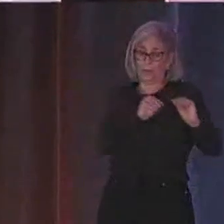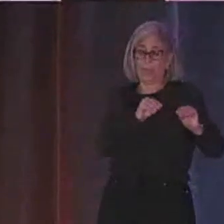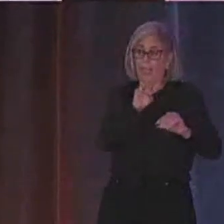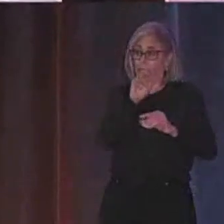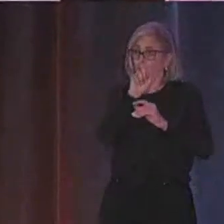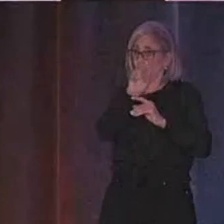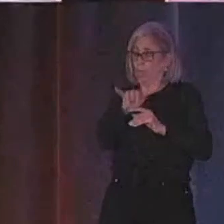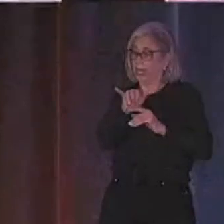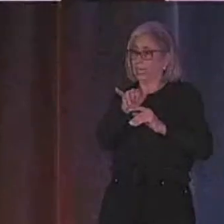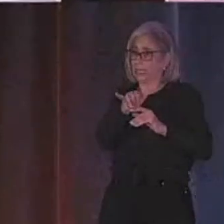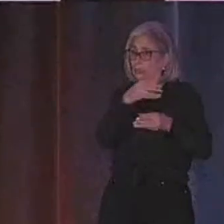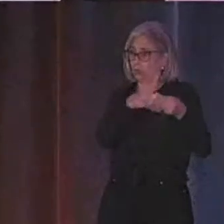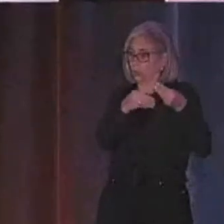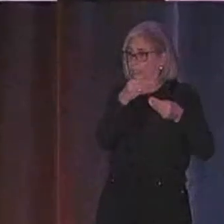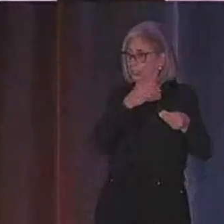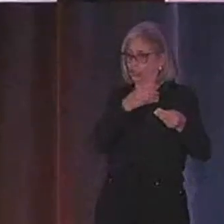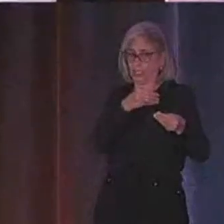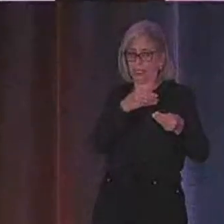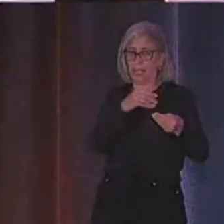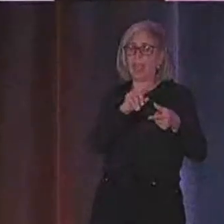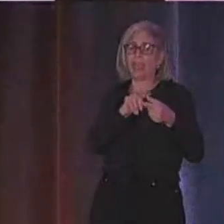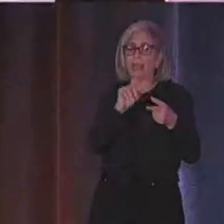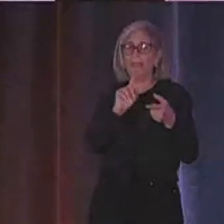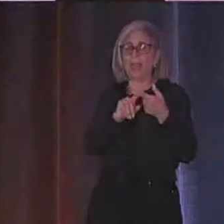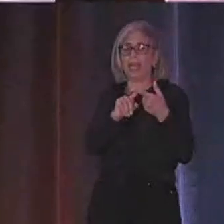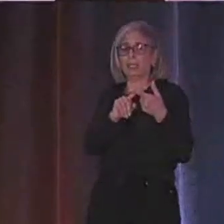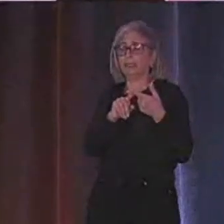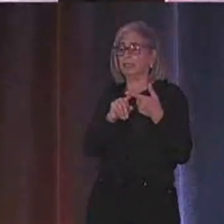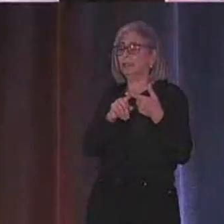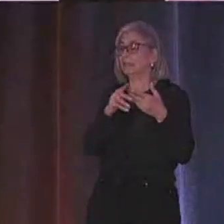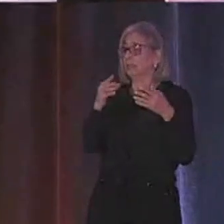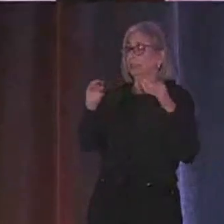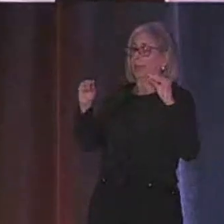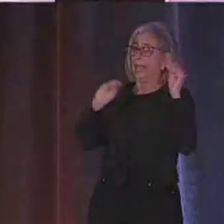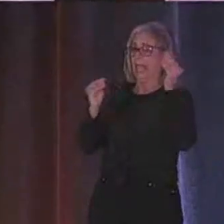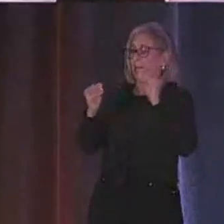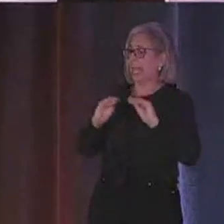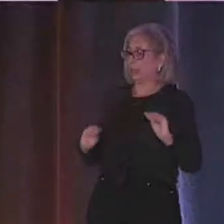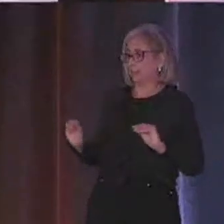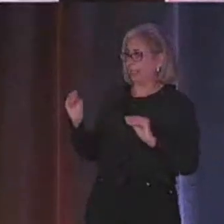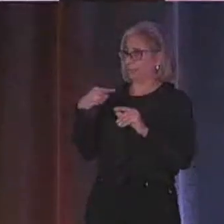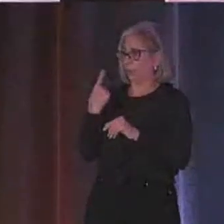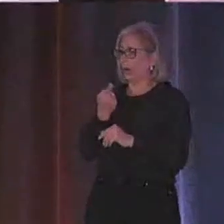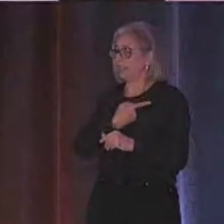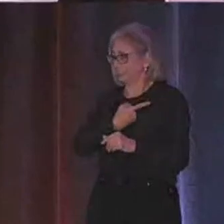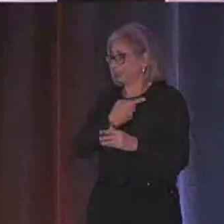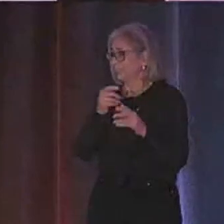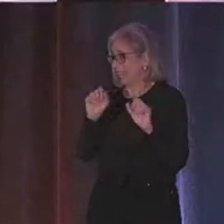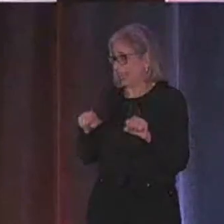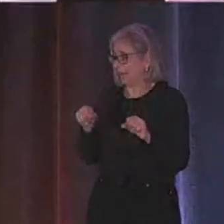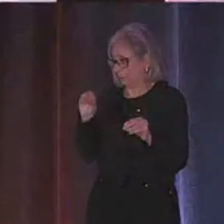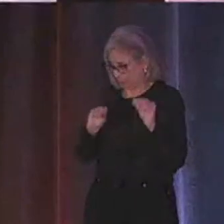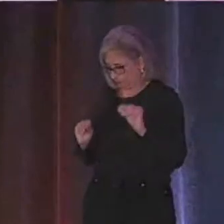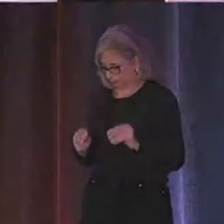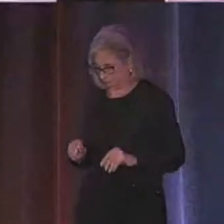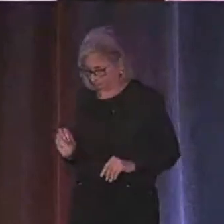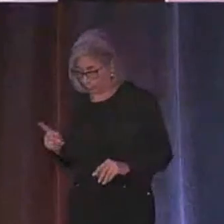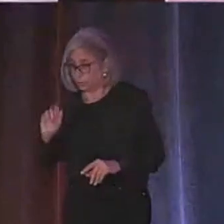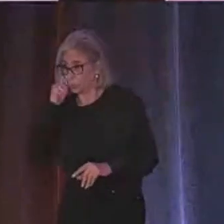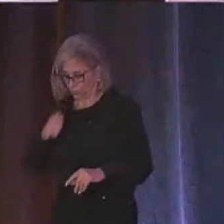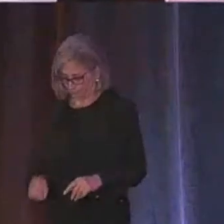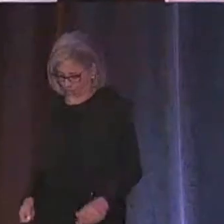transition from React Spring 3, and it animates it for us. And yeah, it's really cool.